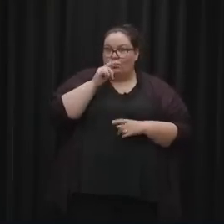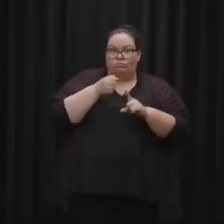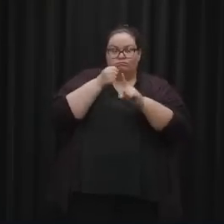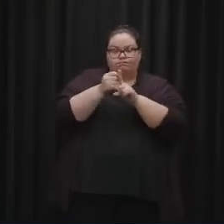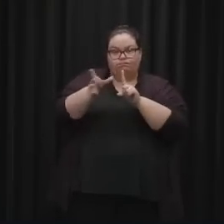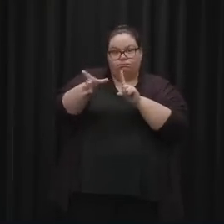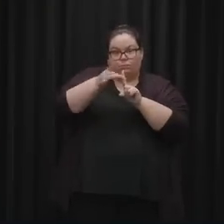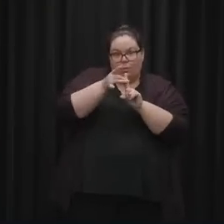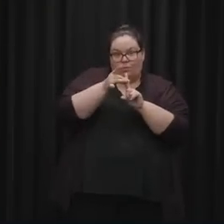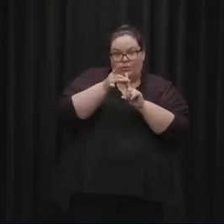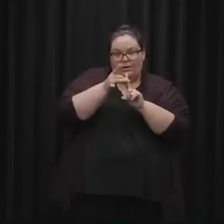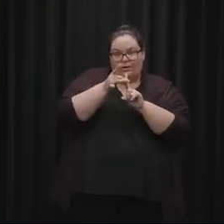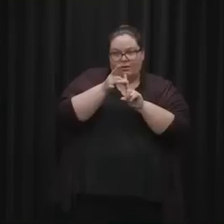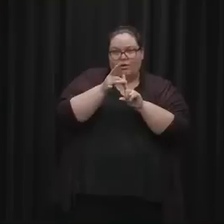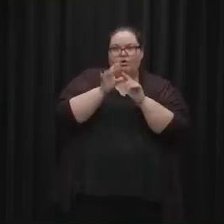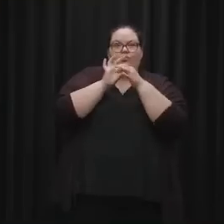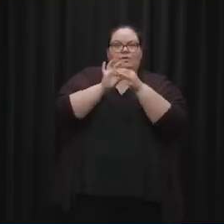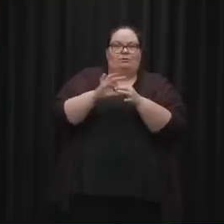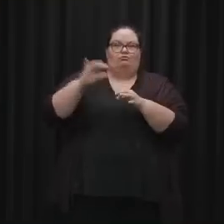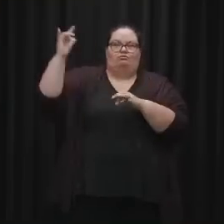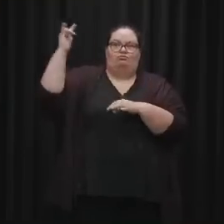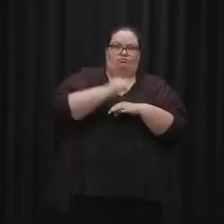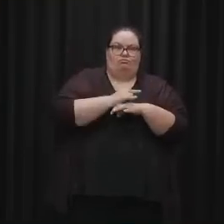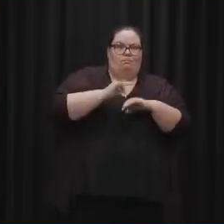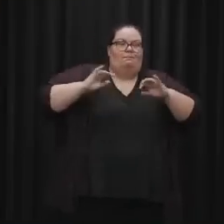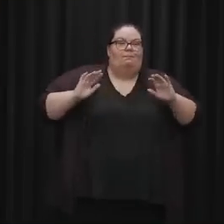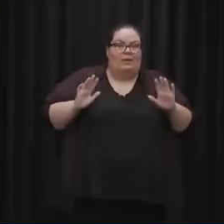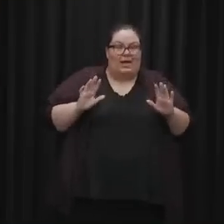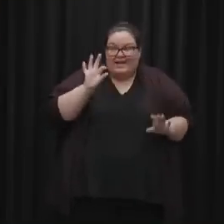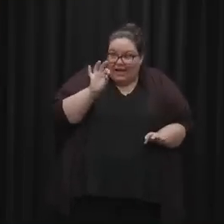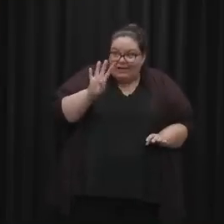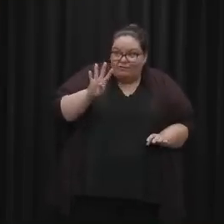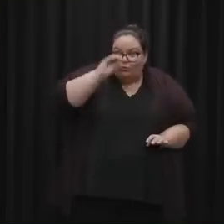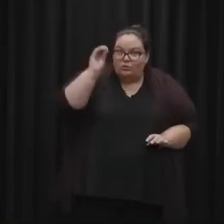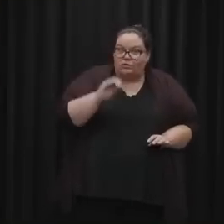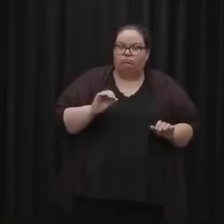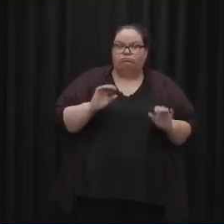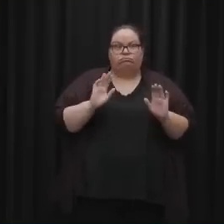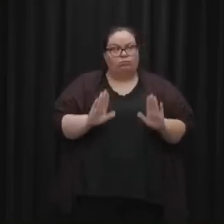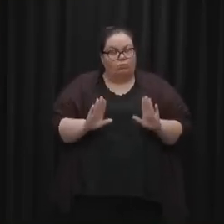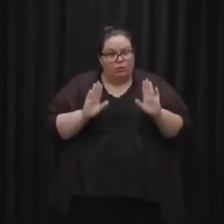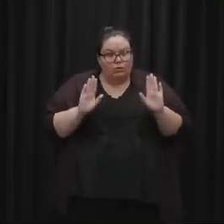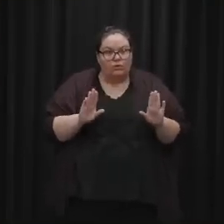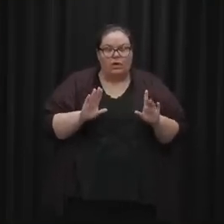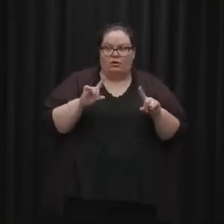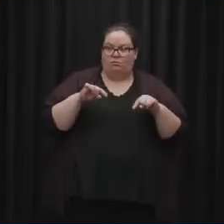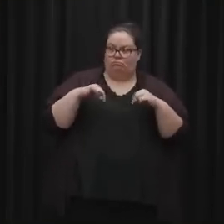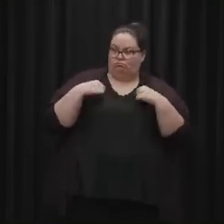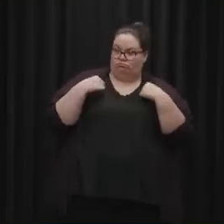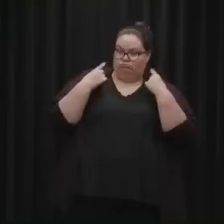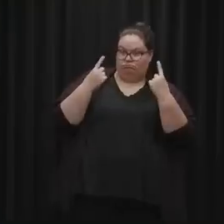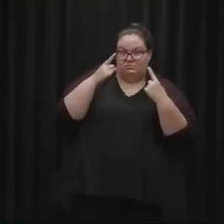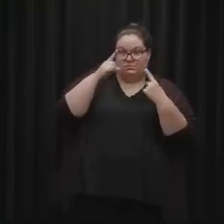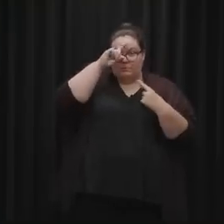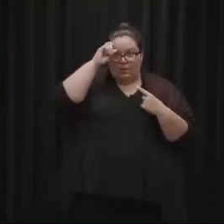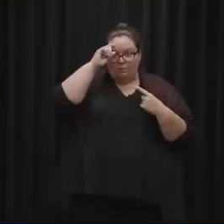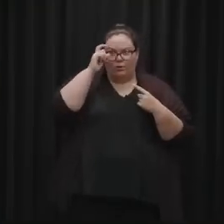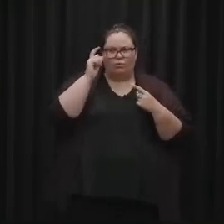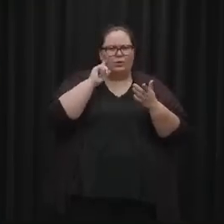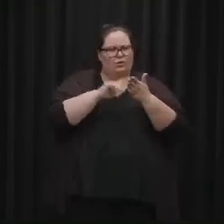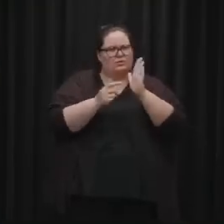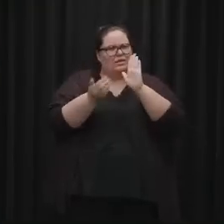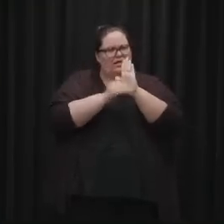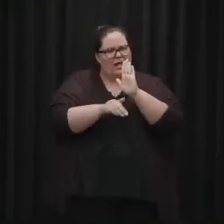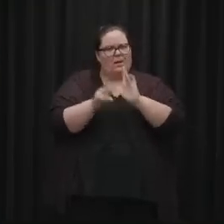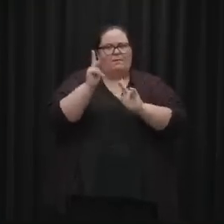have been directly or indirectly linked to travel outside the province. And over the course of the summer, we saw that